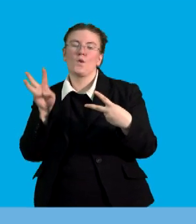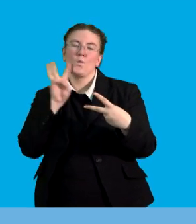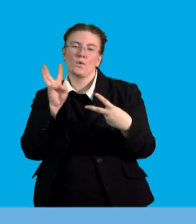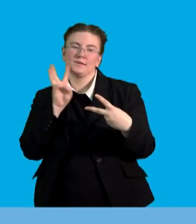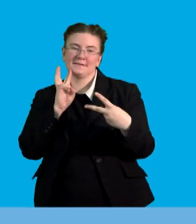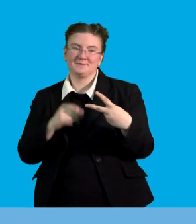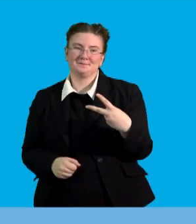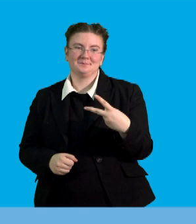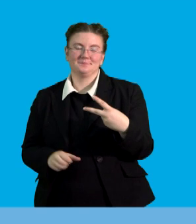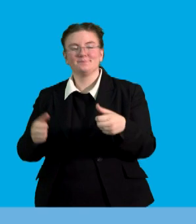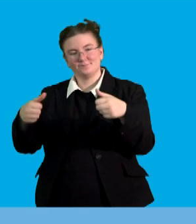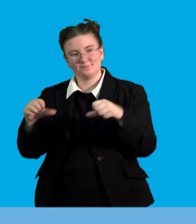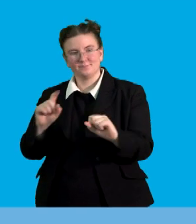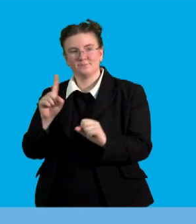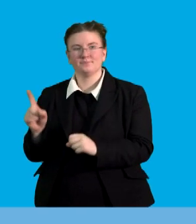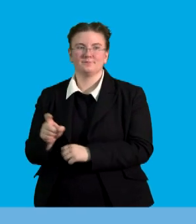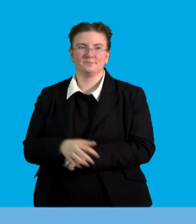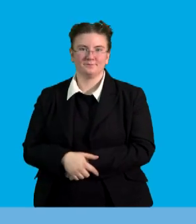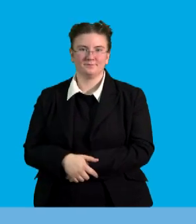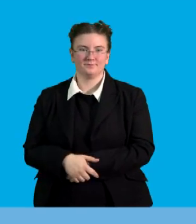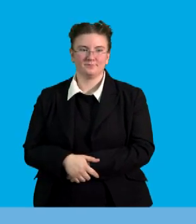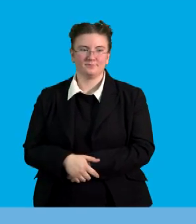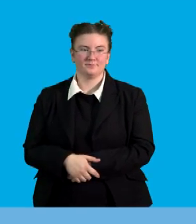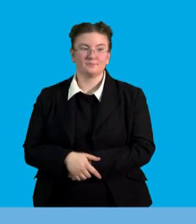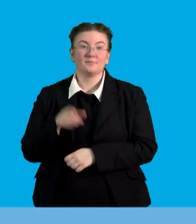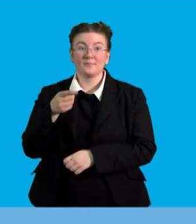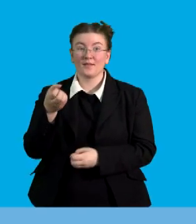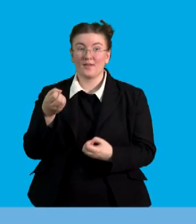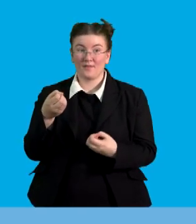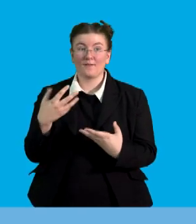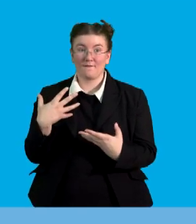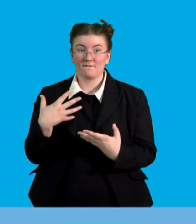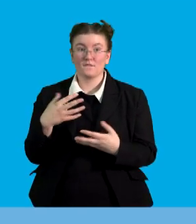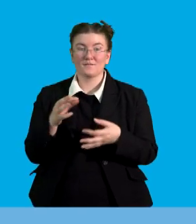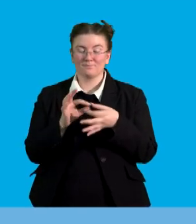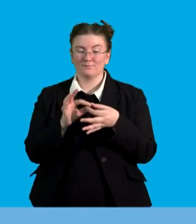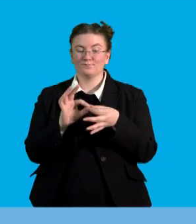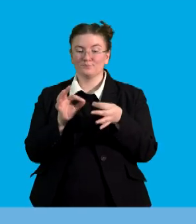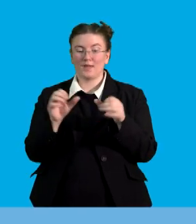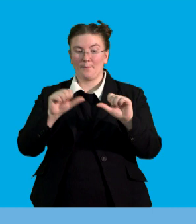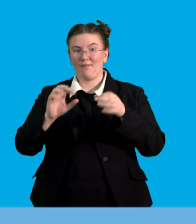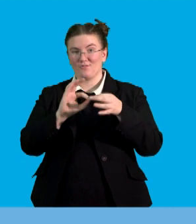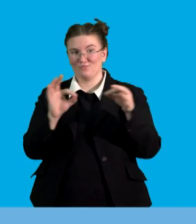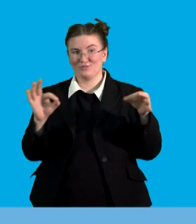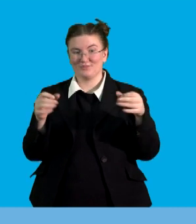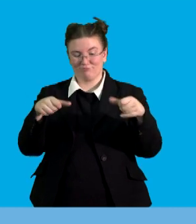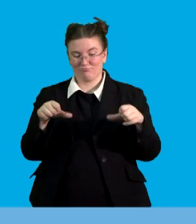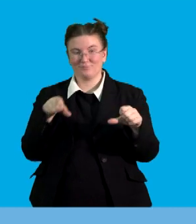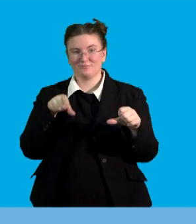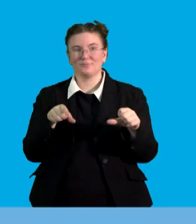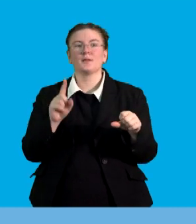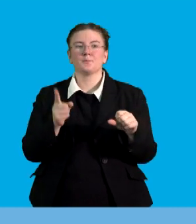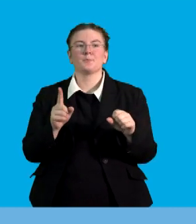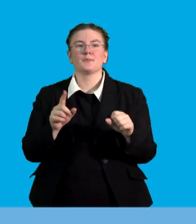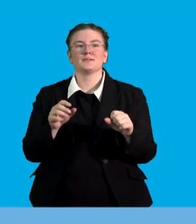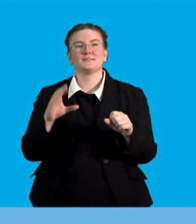Right, moving on to our next question. We are given this chemical equation below, the same one, and then we need to